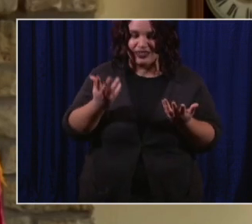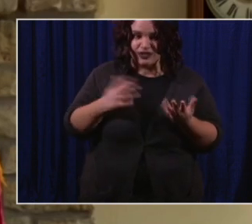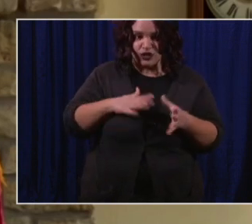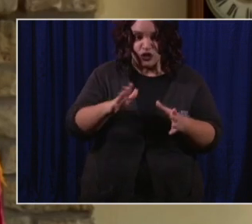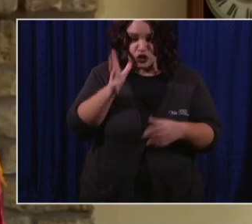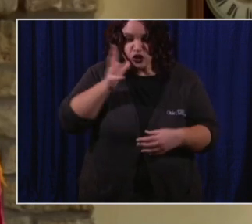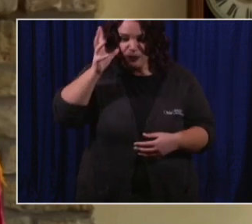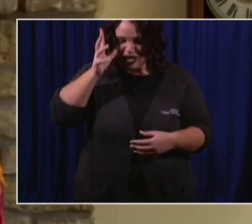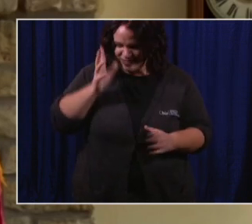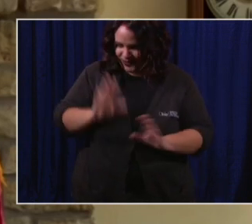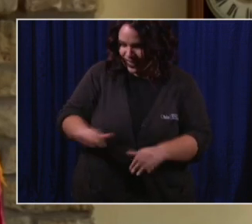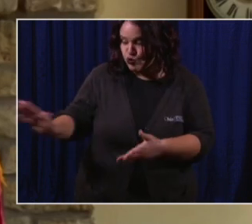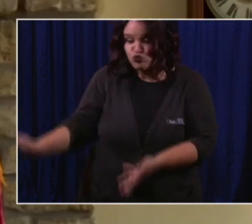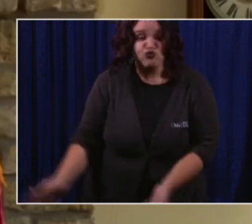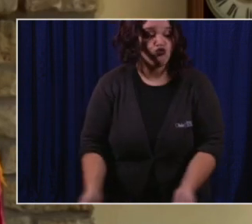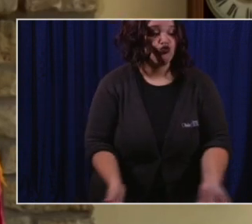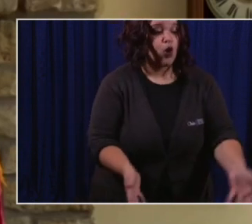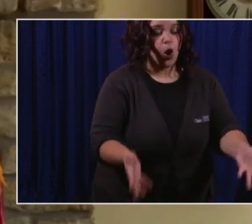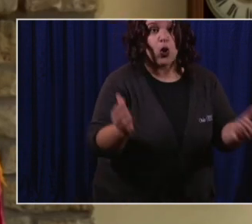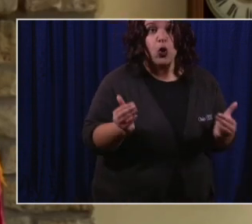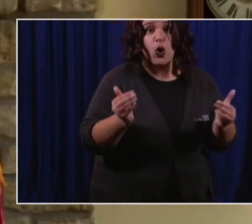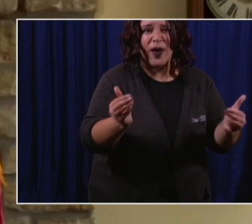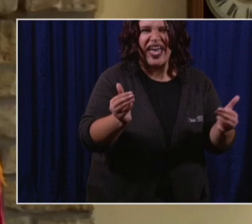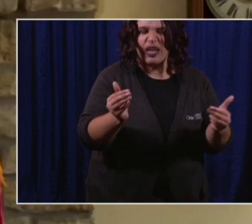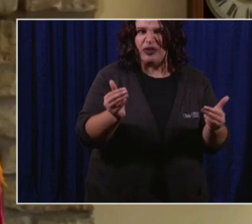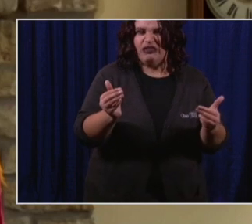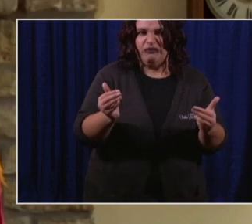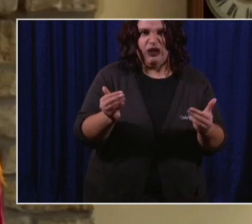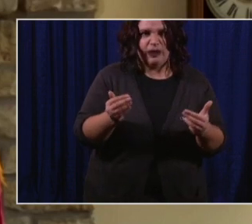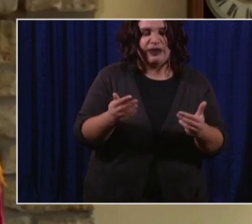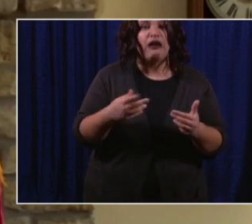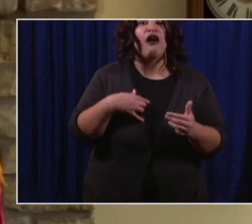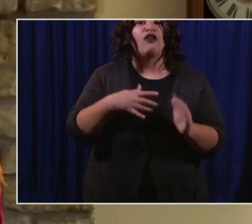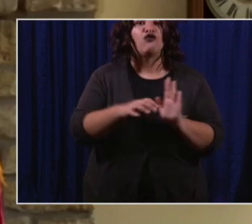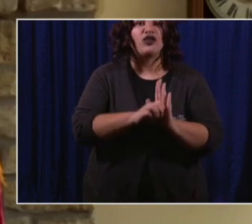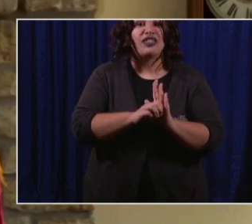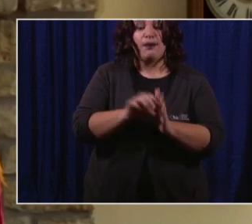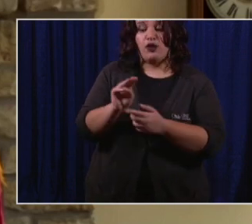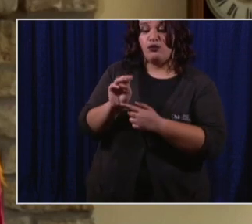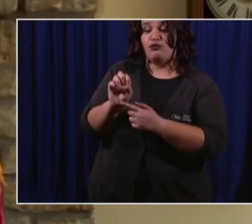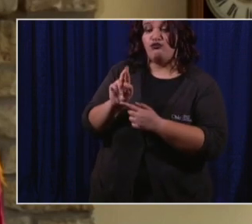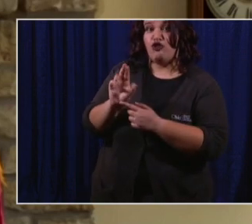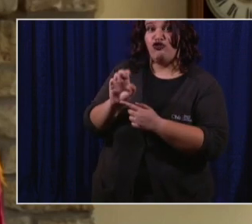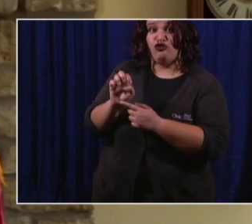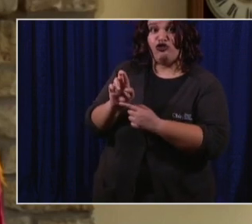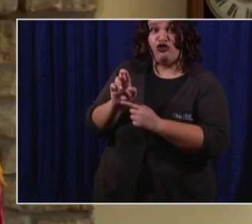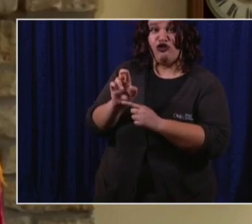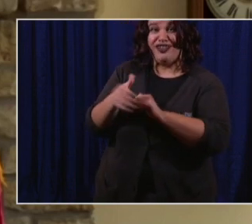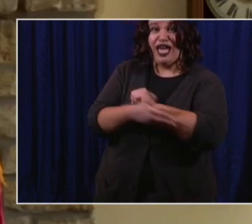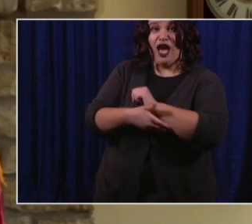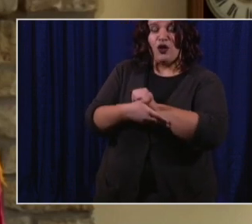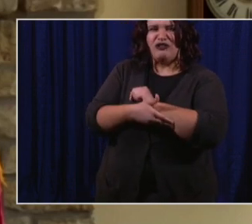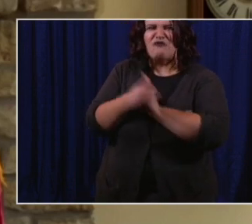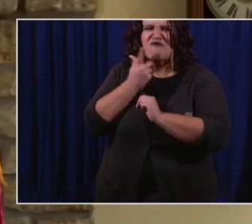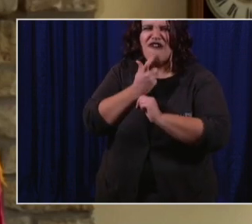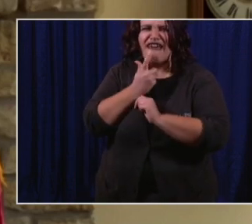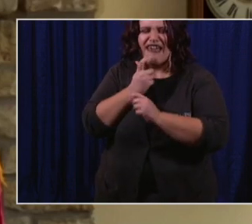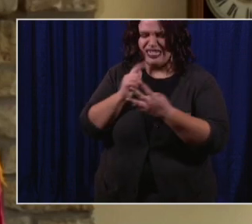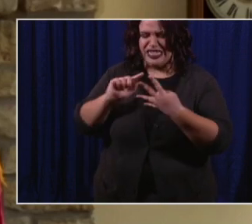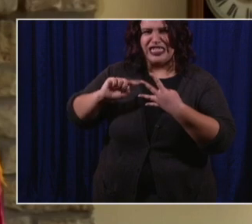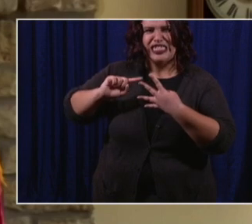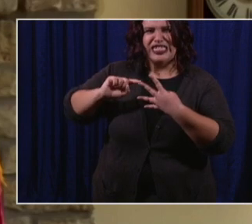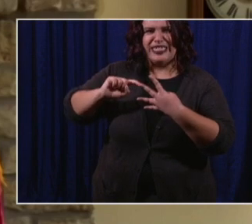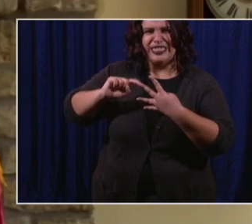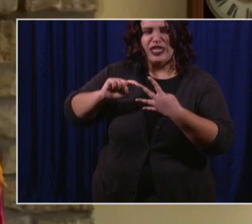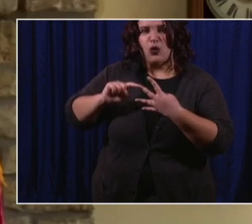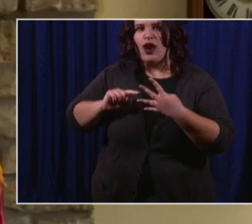in a county where there's some spread? I'm thinking of Mercer County here, even though they live in a level 3, a red county. I'm thinking of Montgomery